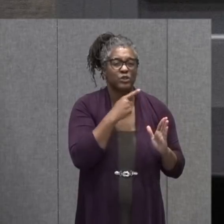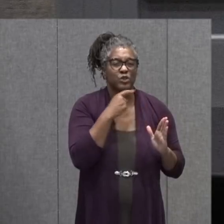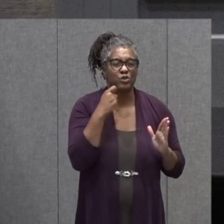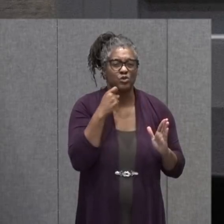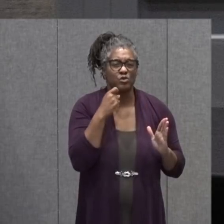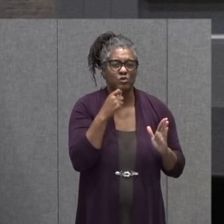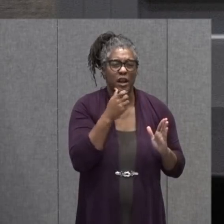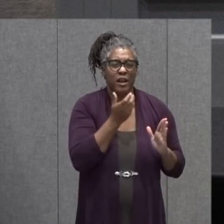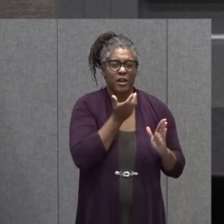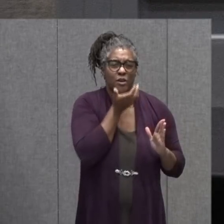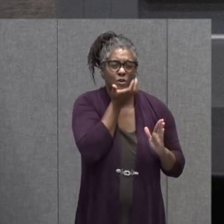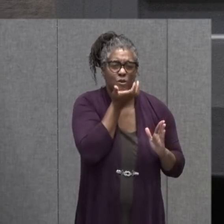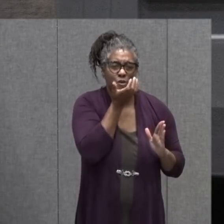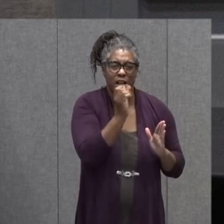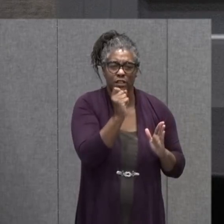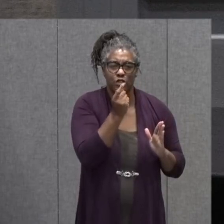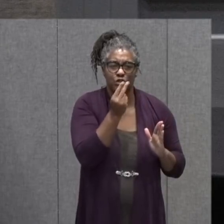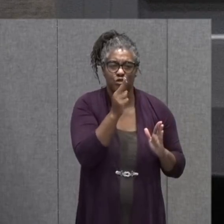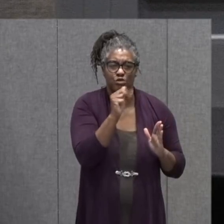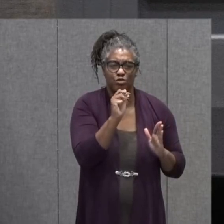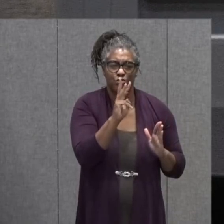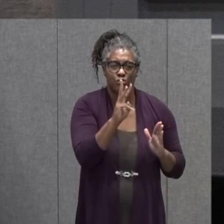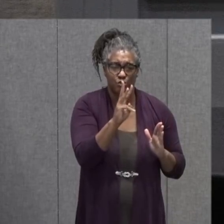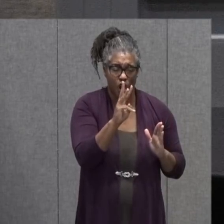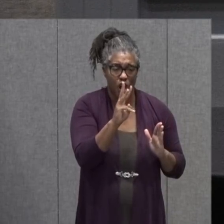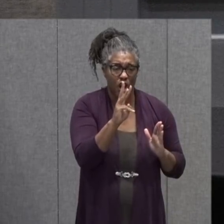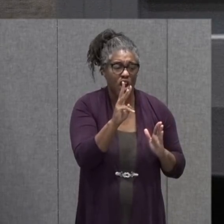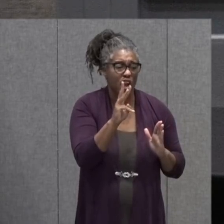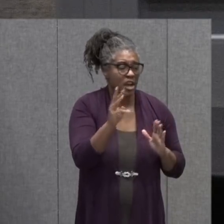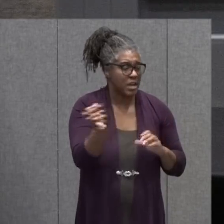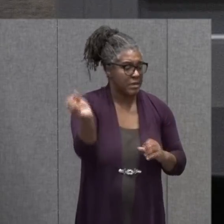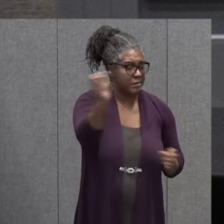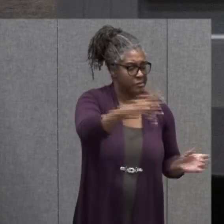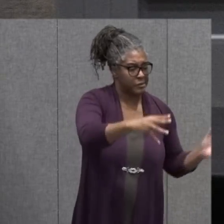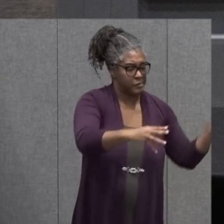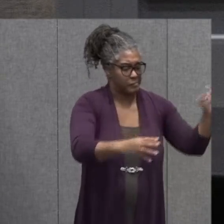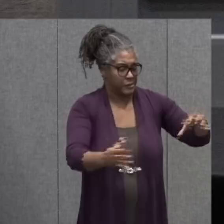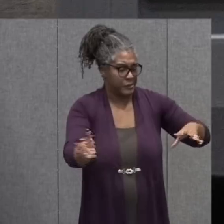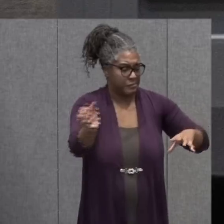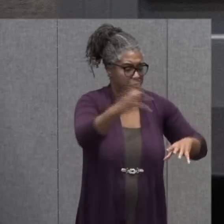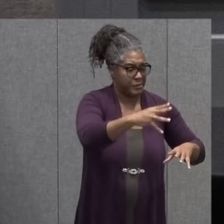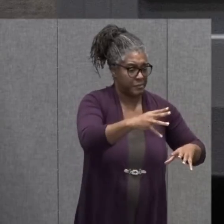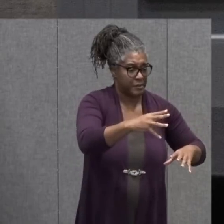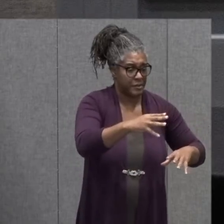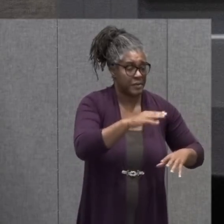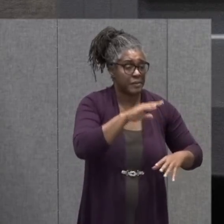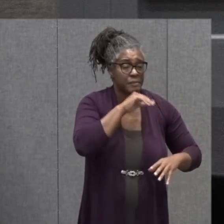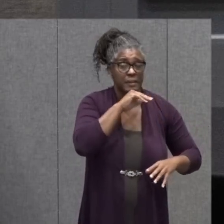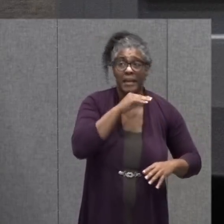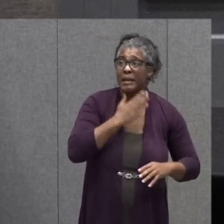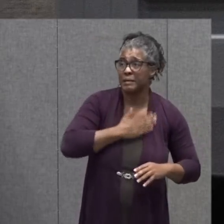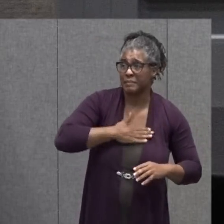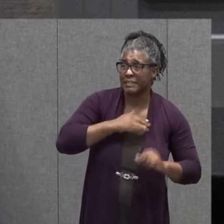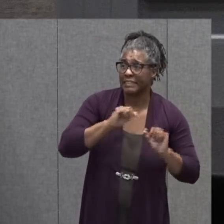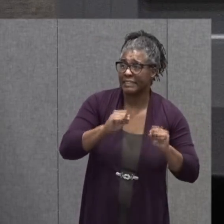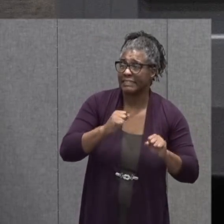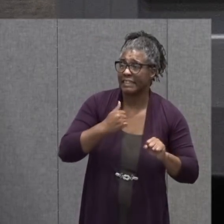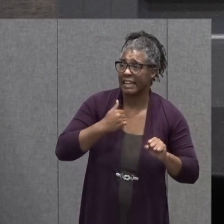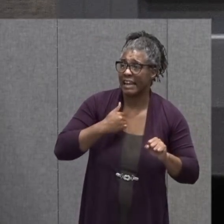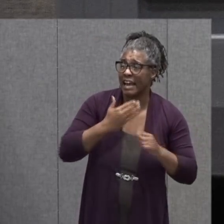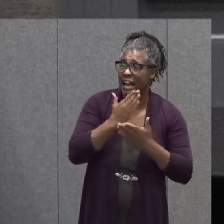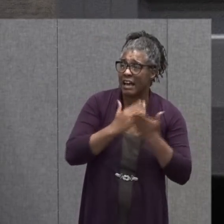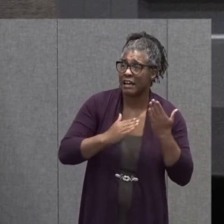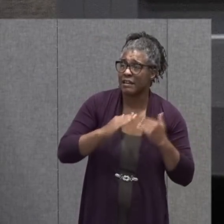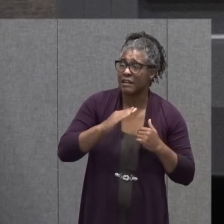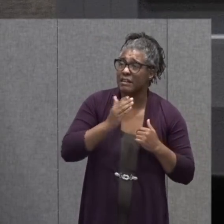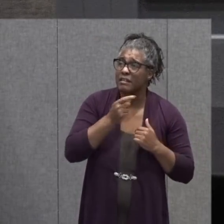"Please, may I buy some straw to build a house?" asked the little pig. "Of course," replied the farmer, "but a straw house